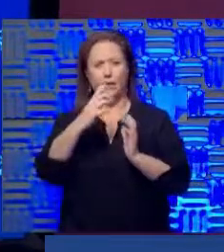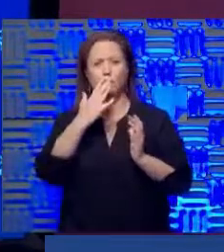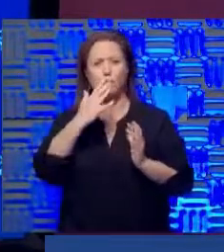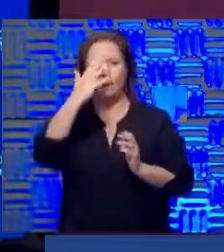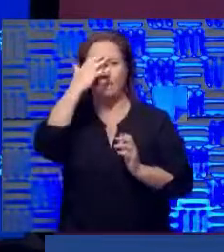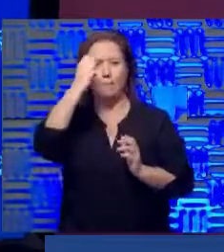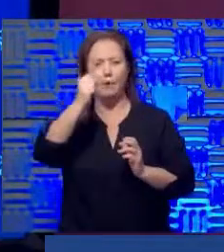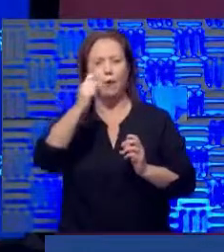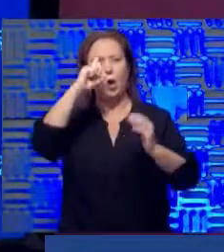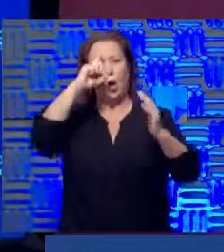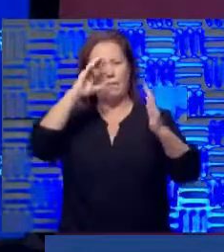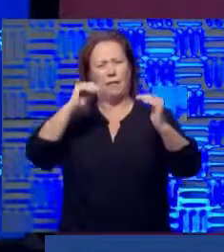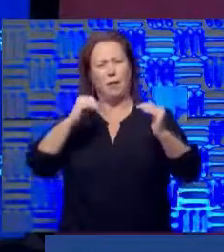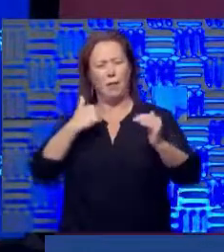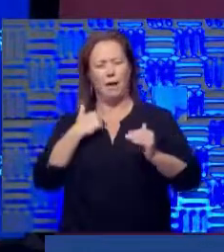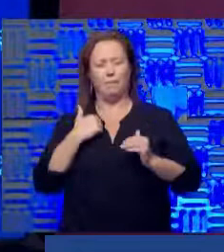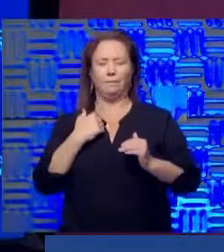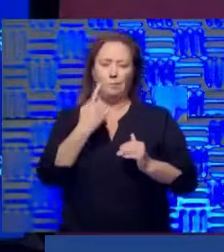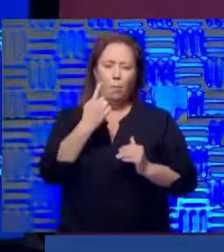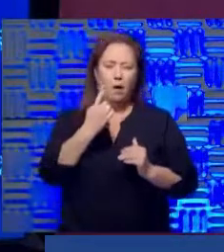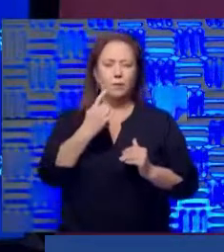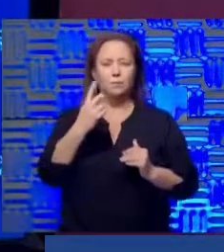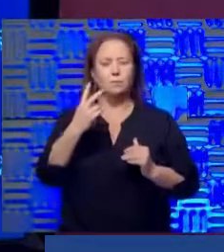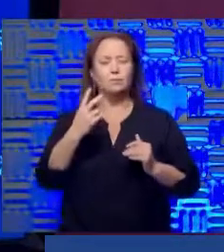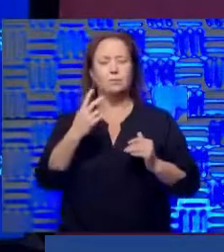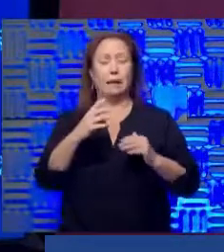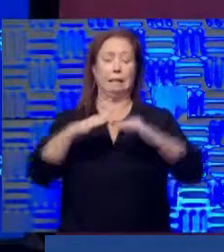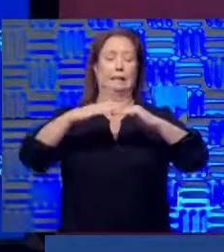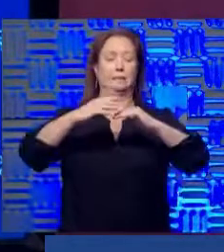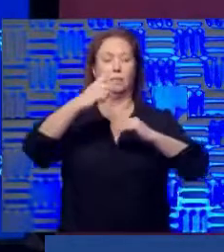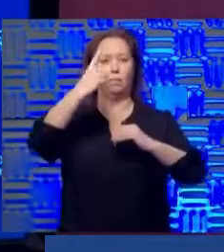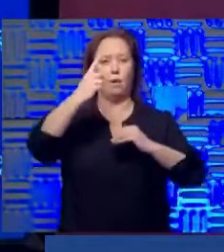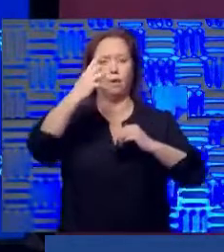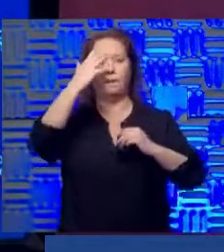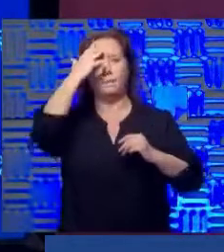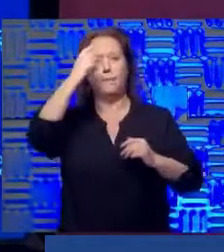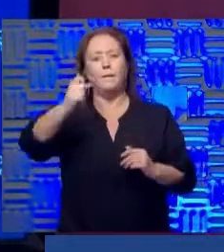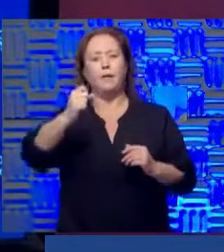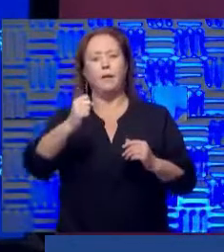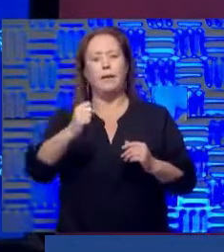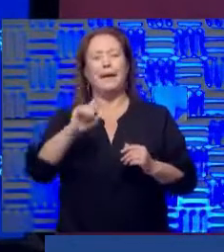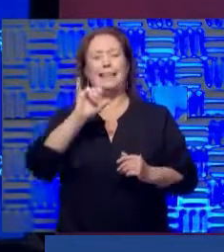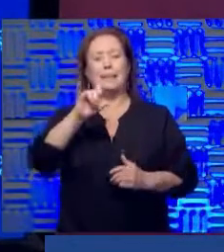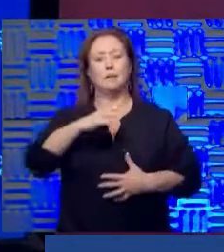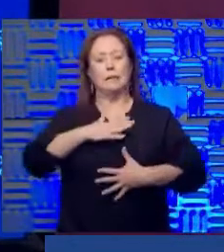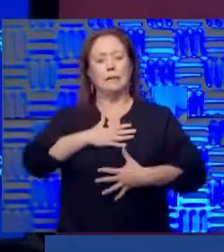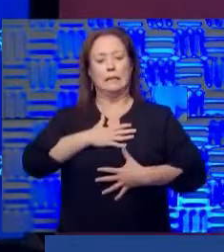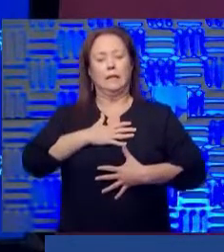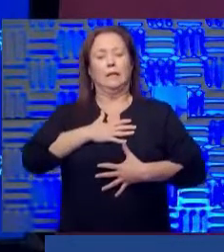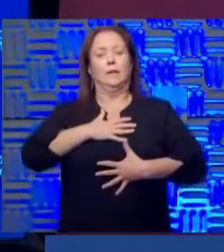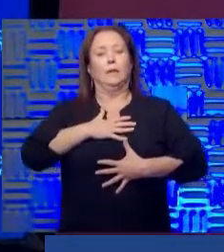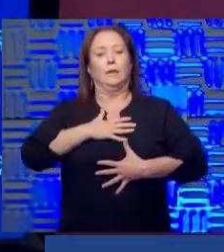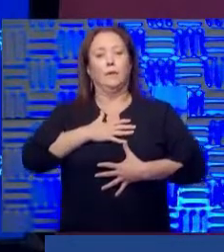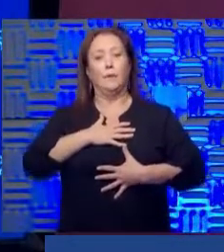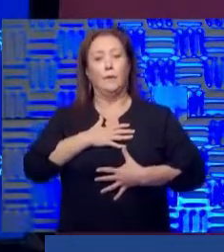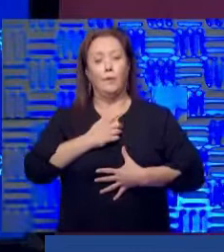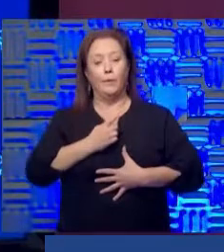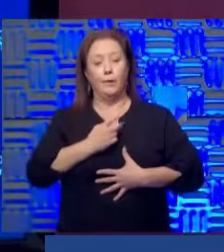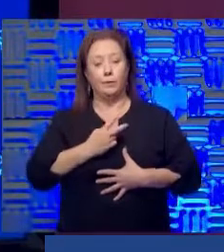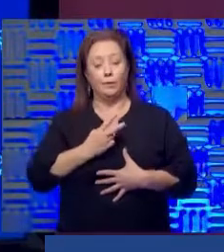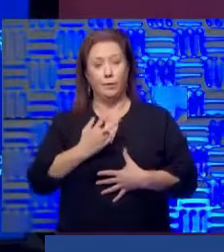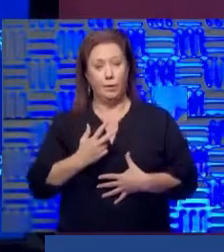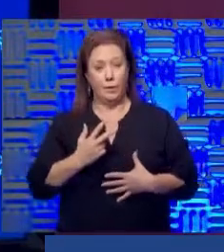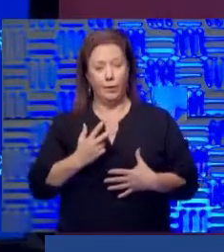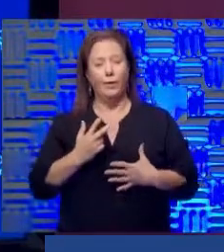most people have at least one of those. And that's really, with the deep breathing, it's going to be the